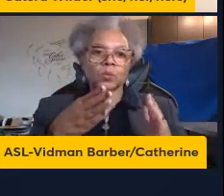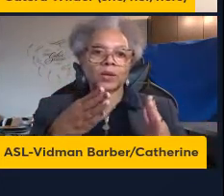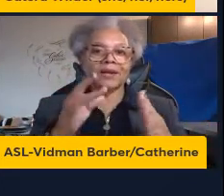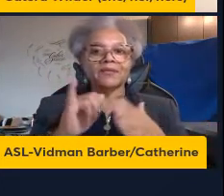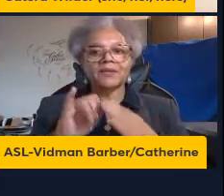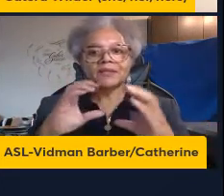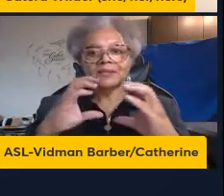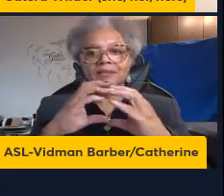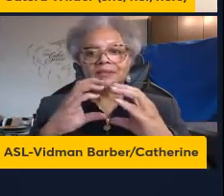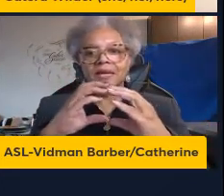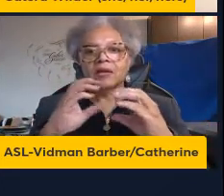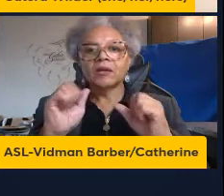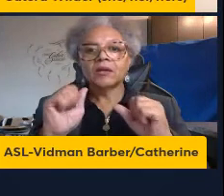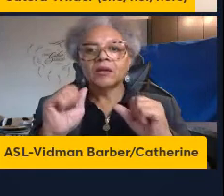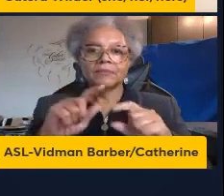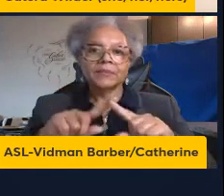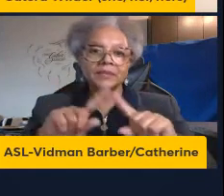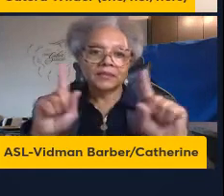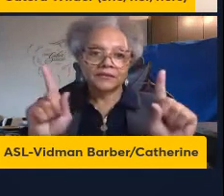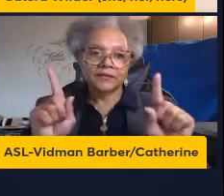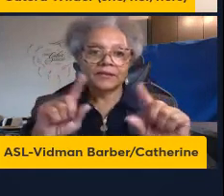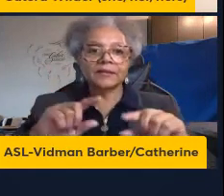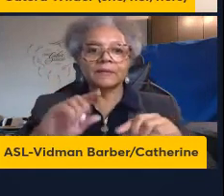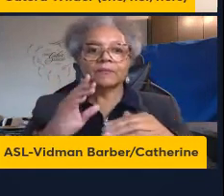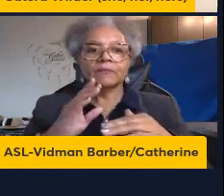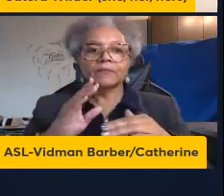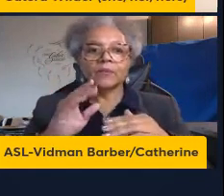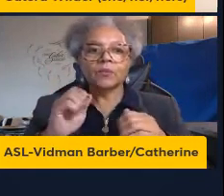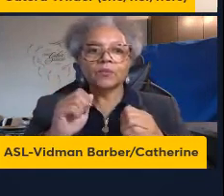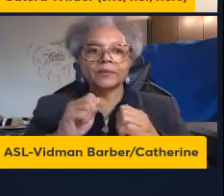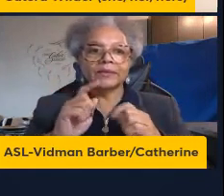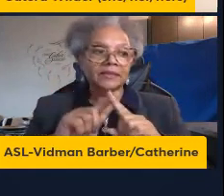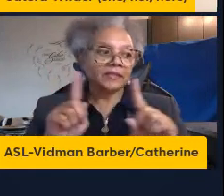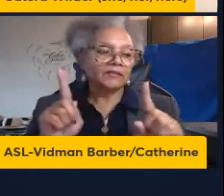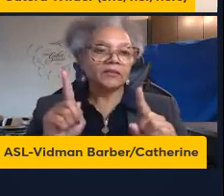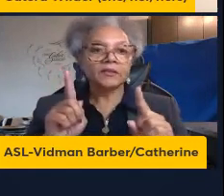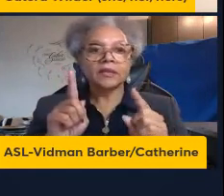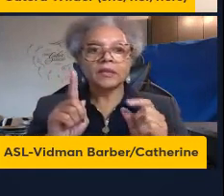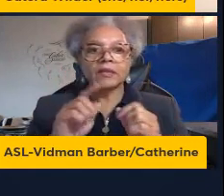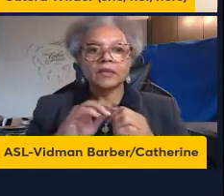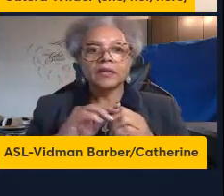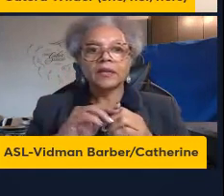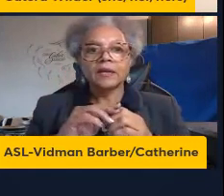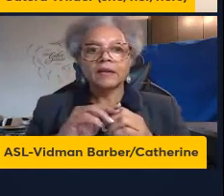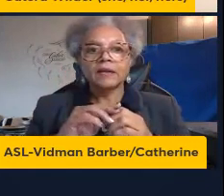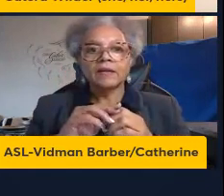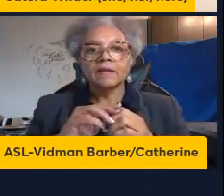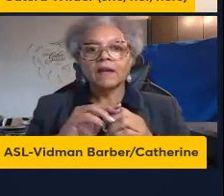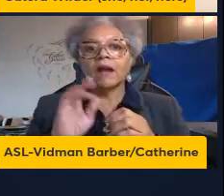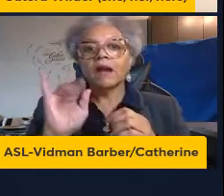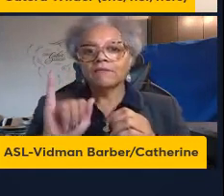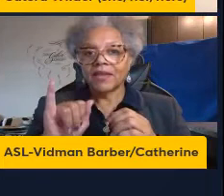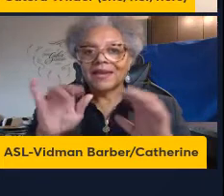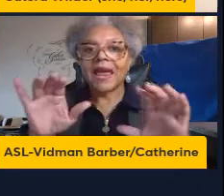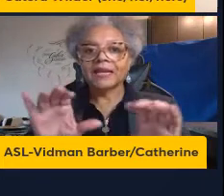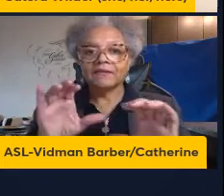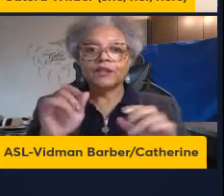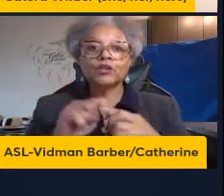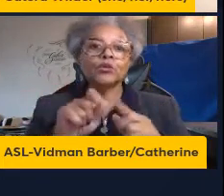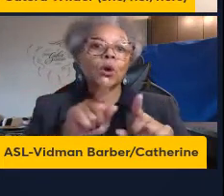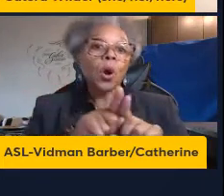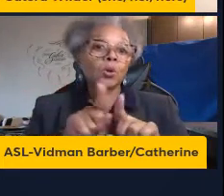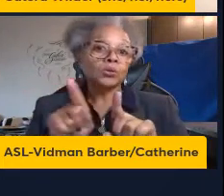can distinguish differences in ligand binding or ligand receptor activation. You can